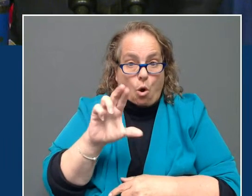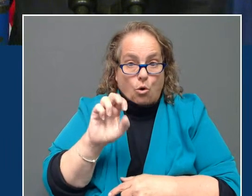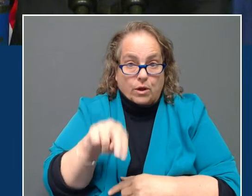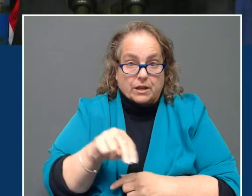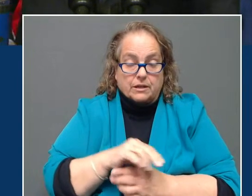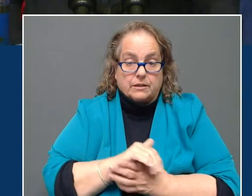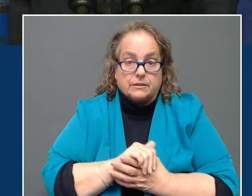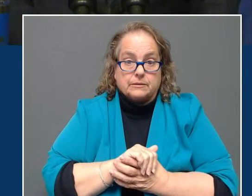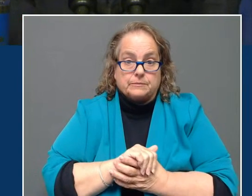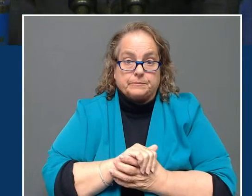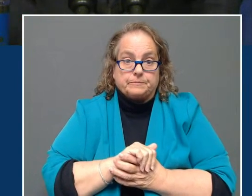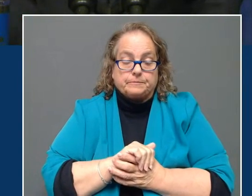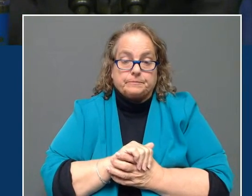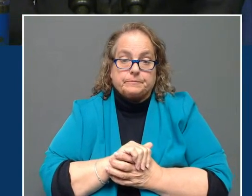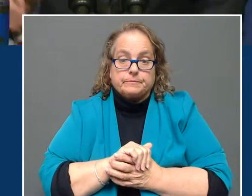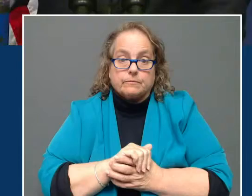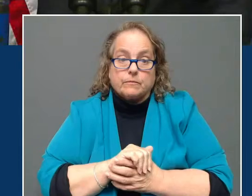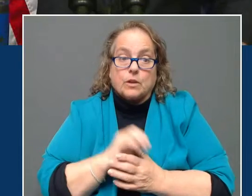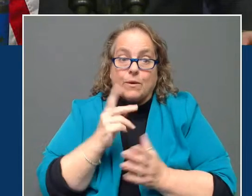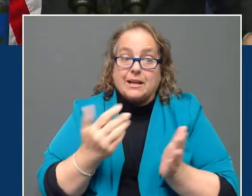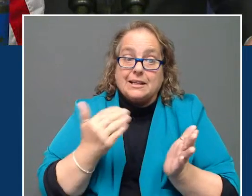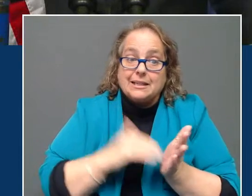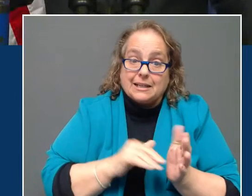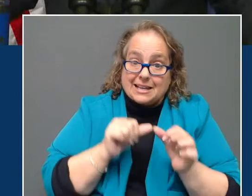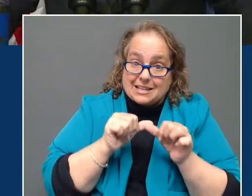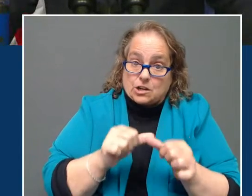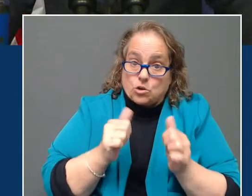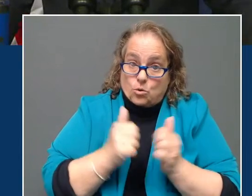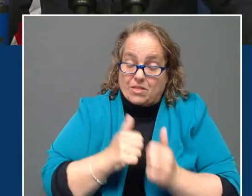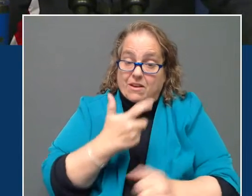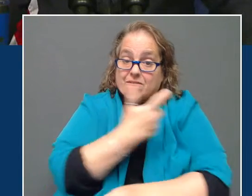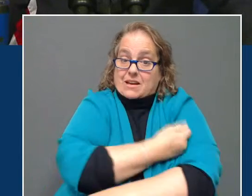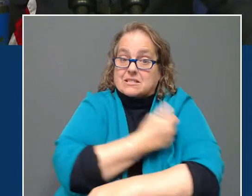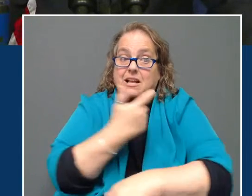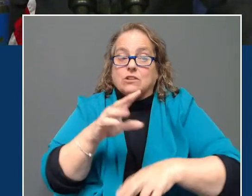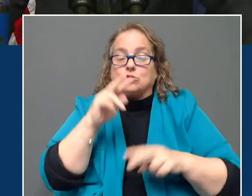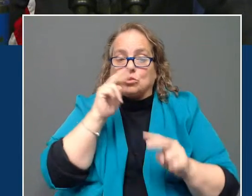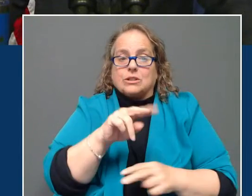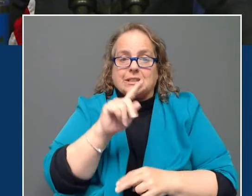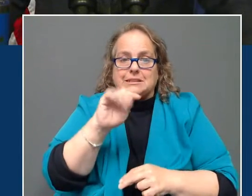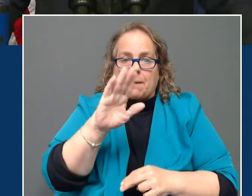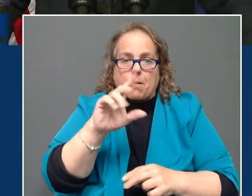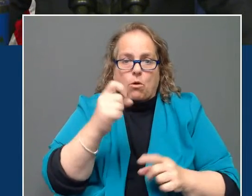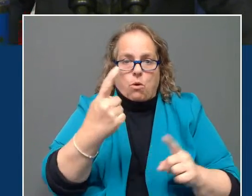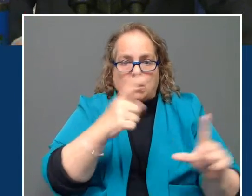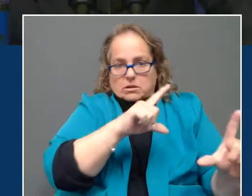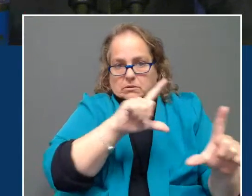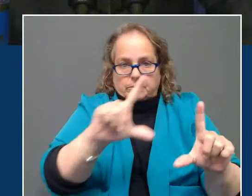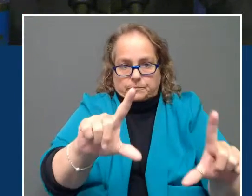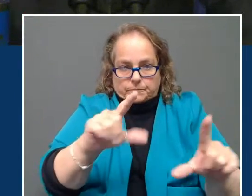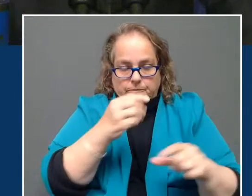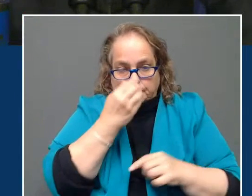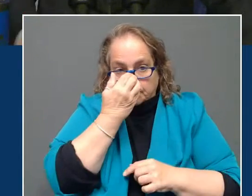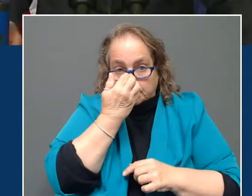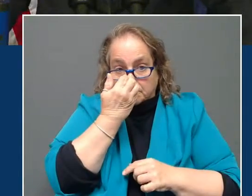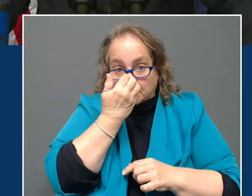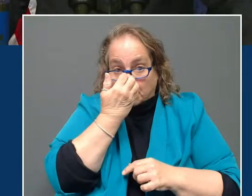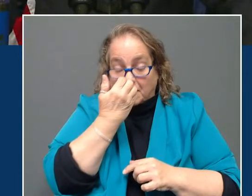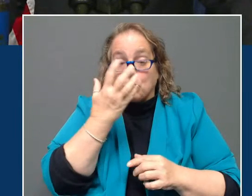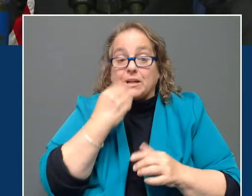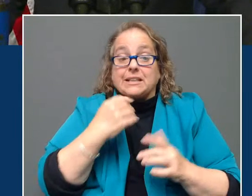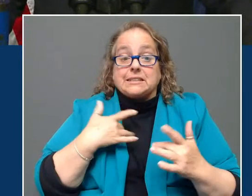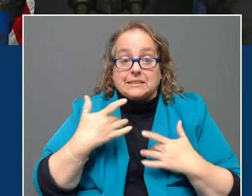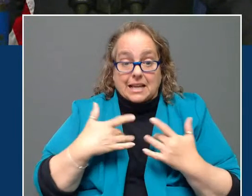All right, again, continuing with vaccines, let's look at Table 1. Pretty exciting. We have